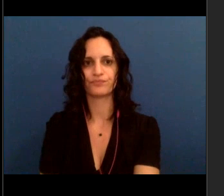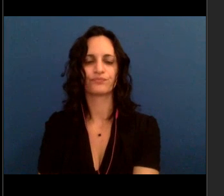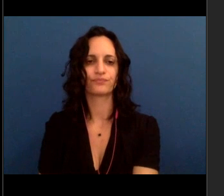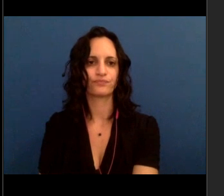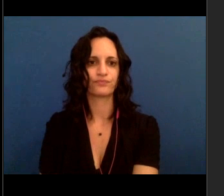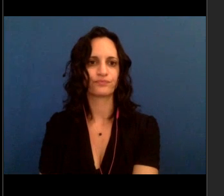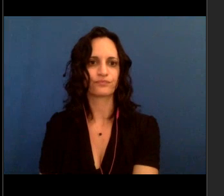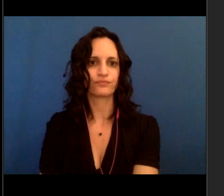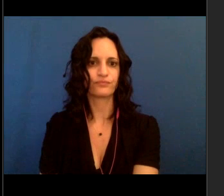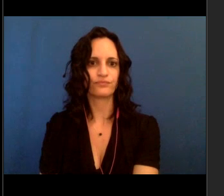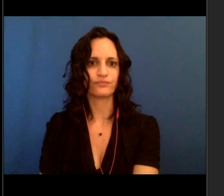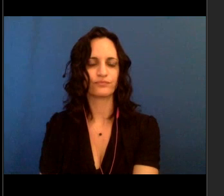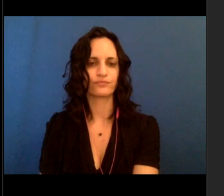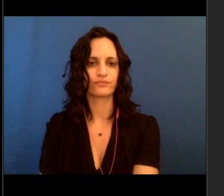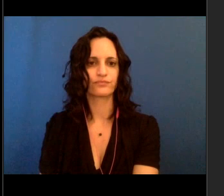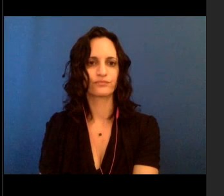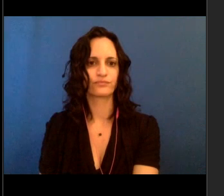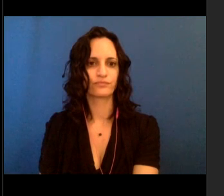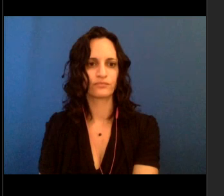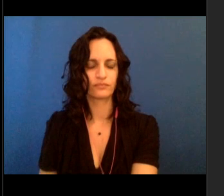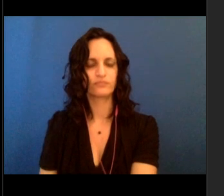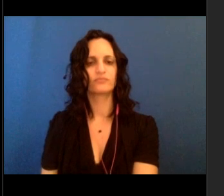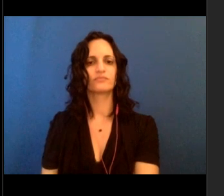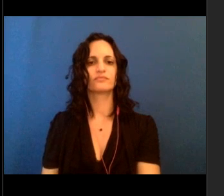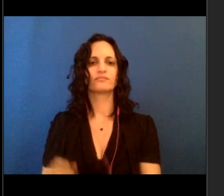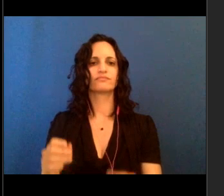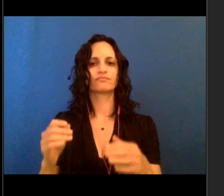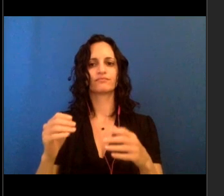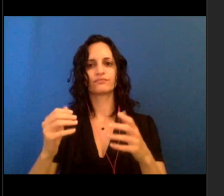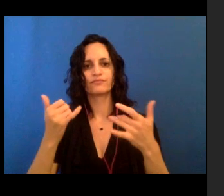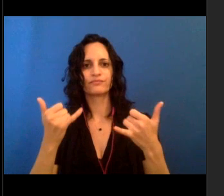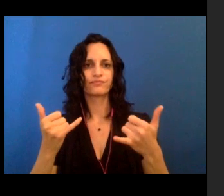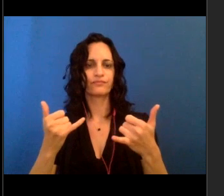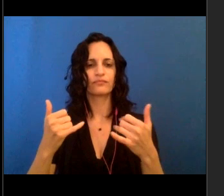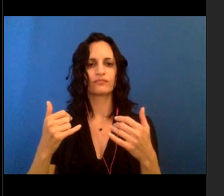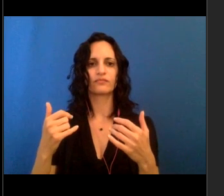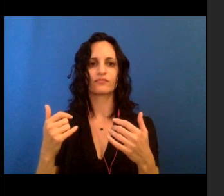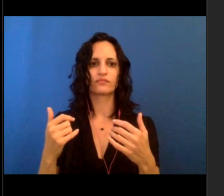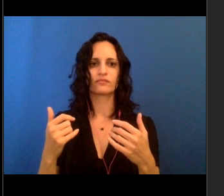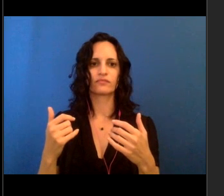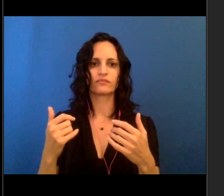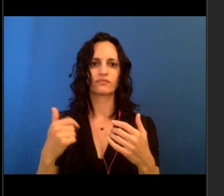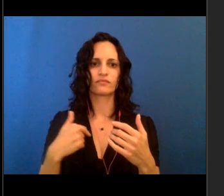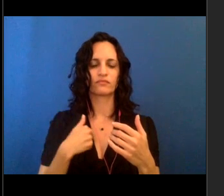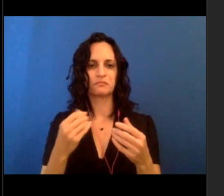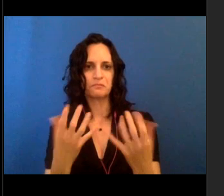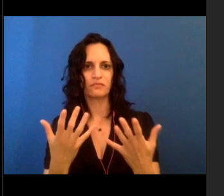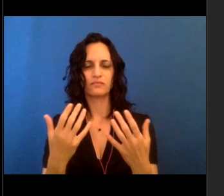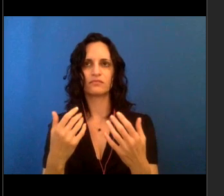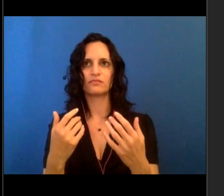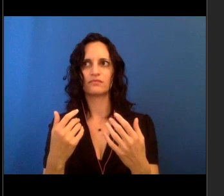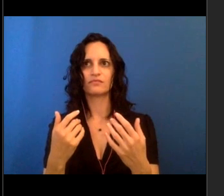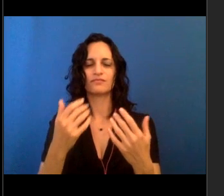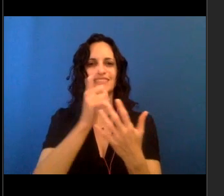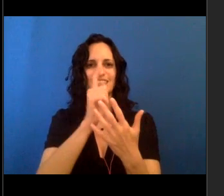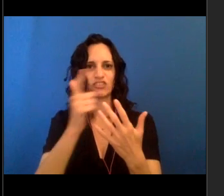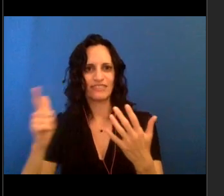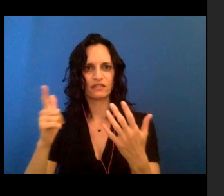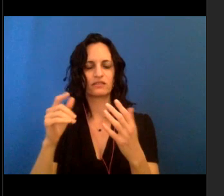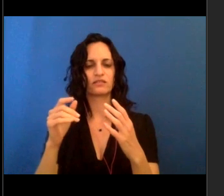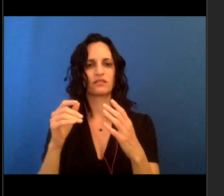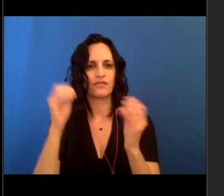So the next part of this is just going to be a few different, well, more than a few, a series of critical